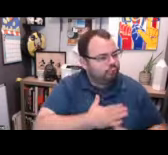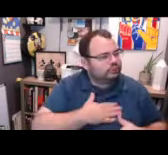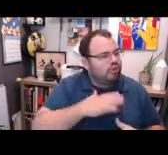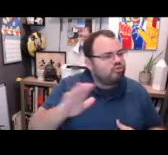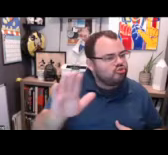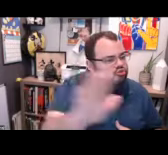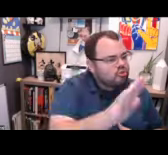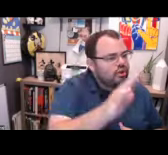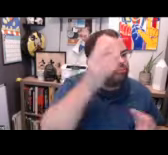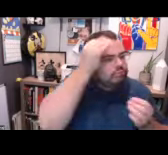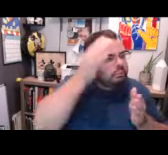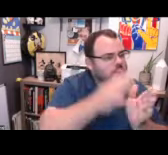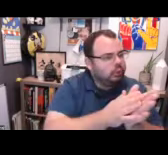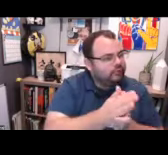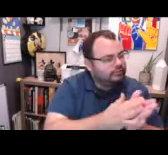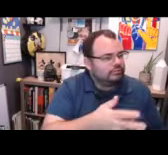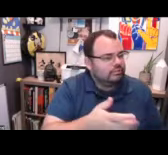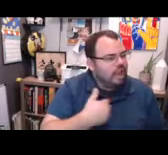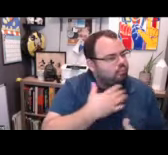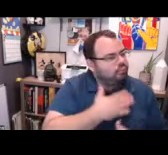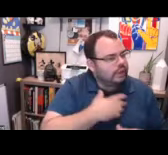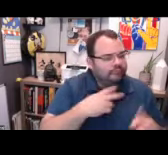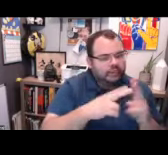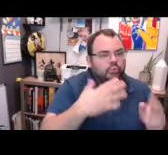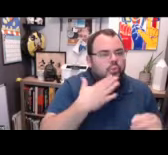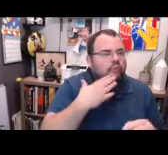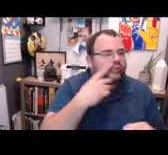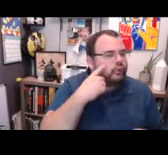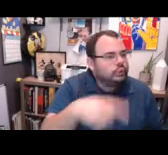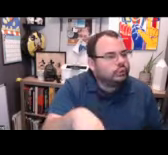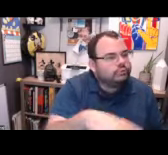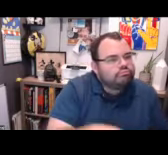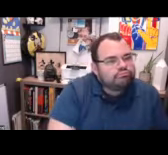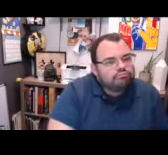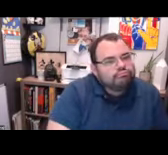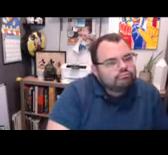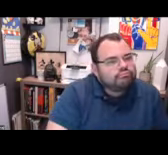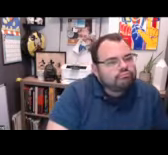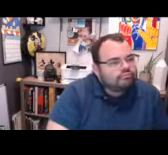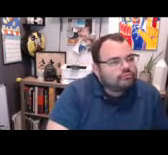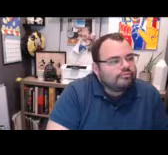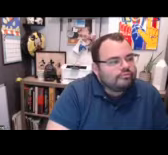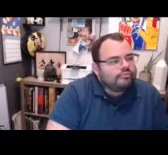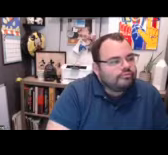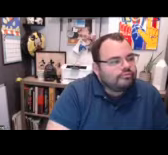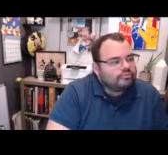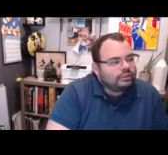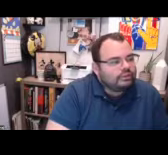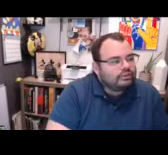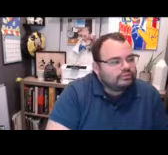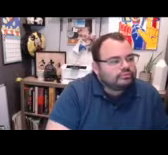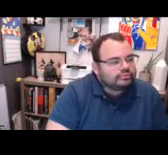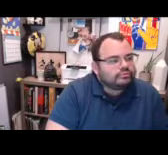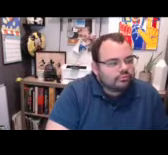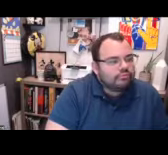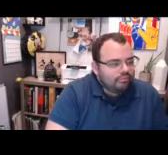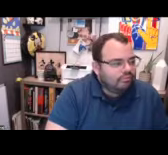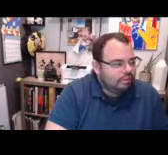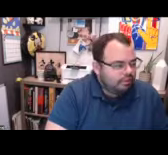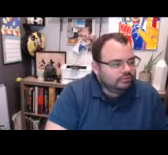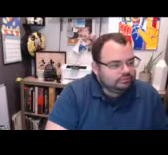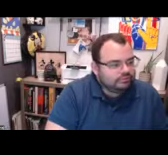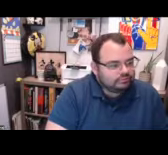I really encourage you to continue to learn, and stay motivated. I'm very, very proud and grateful for you